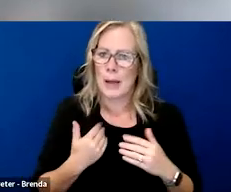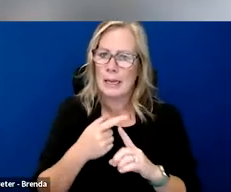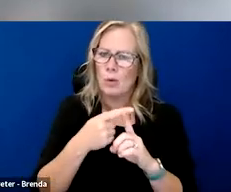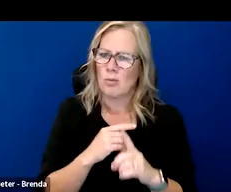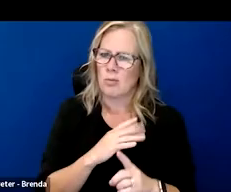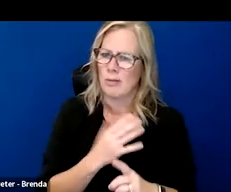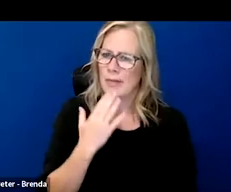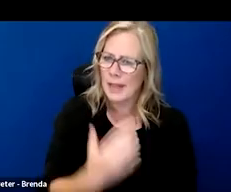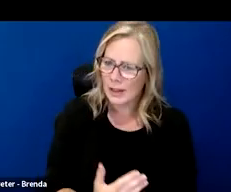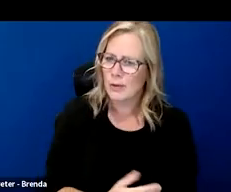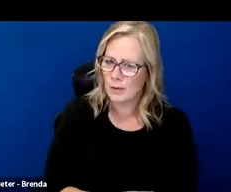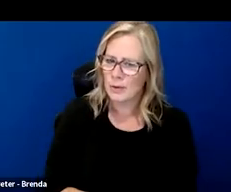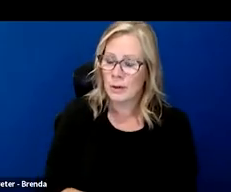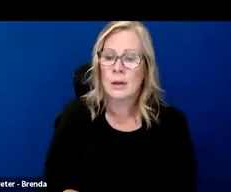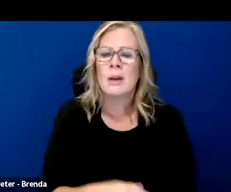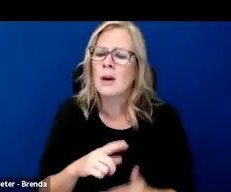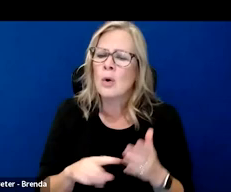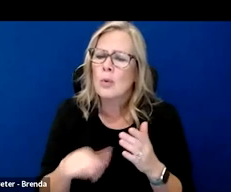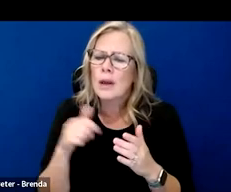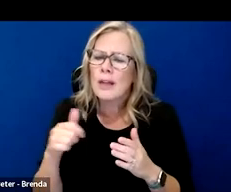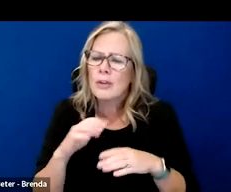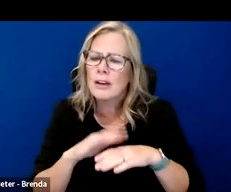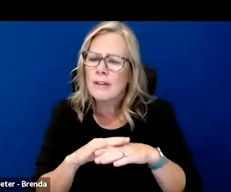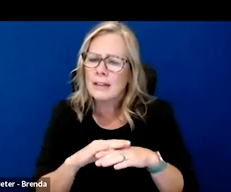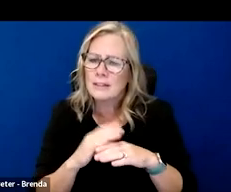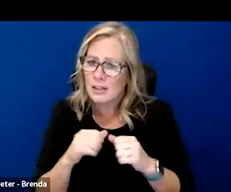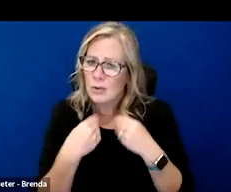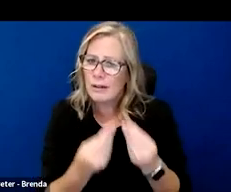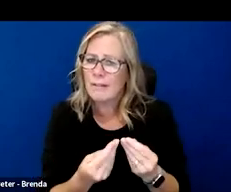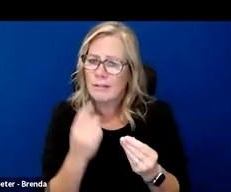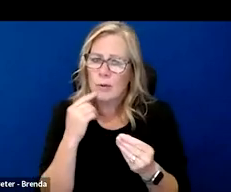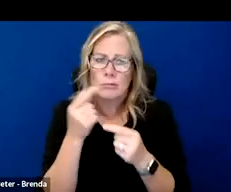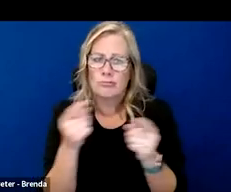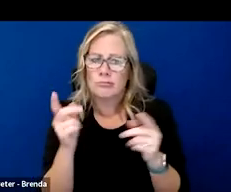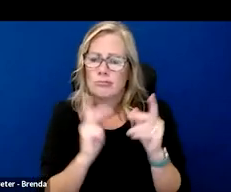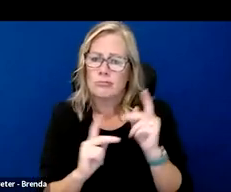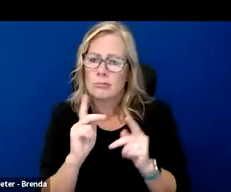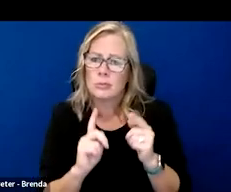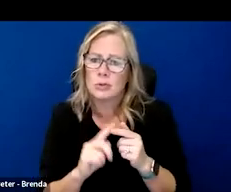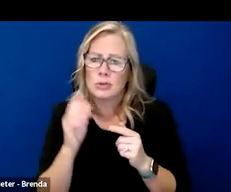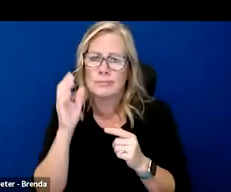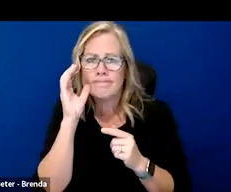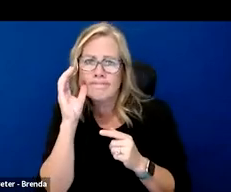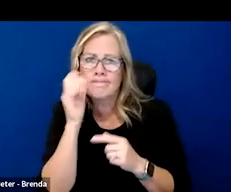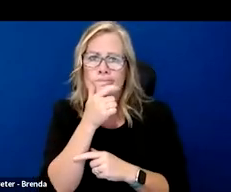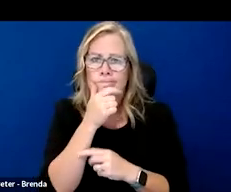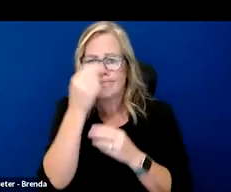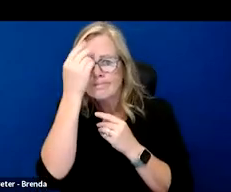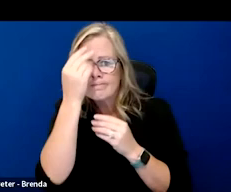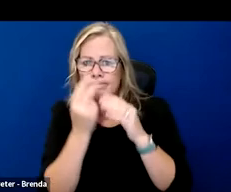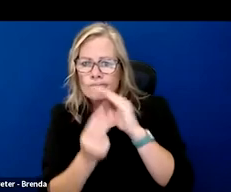And so what advice do you have, Dr. Schwandt? And maybe, you know, you've already spoken to this, but I think it's even worth reiterating